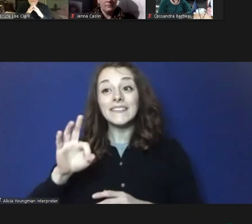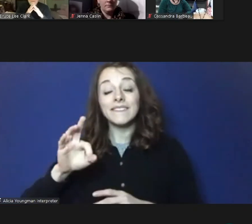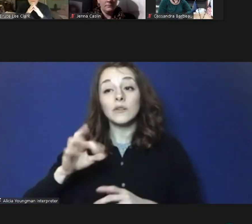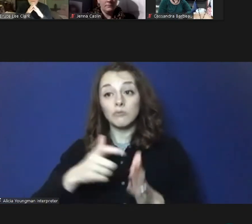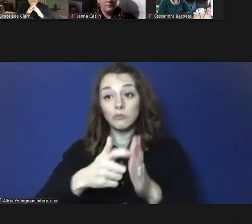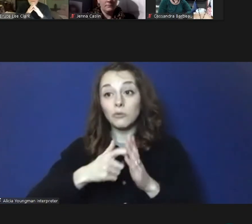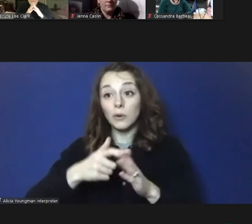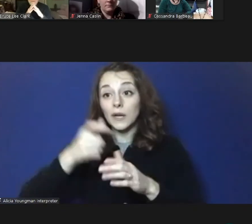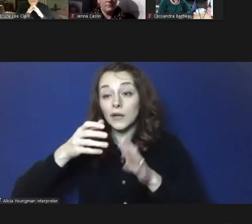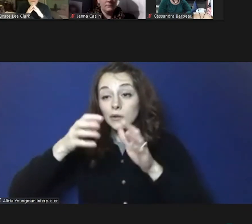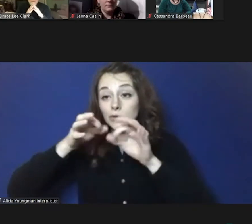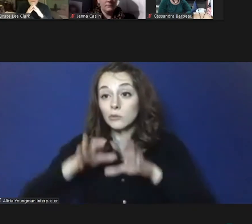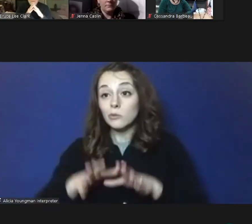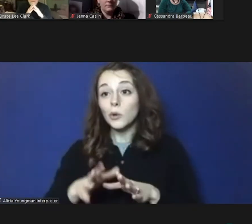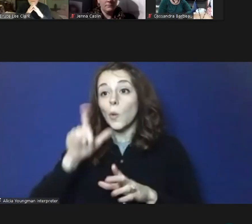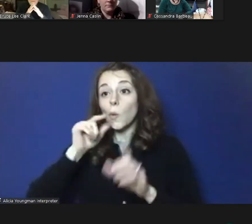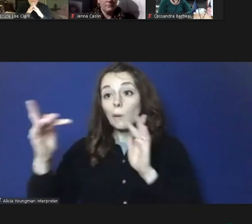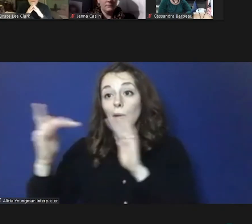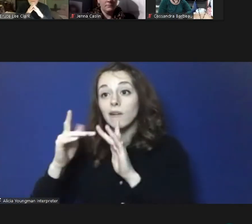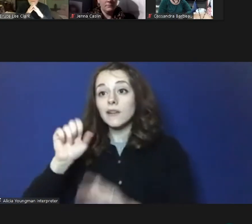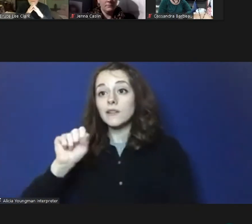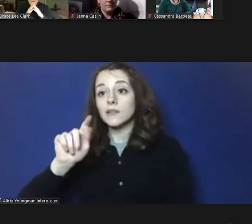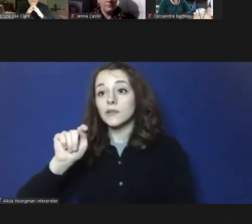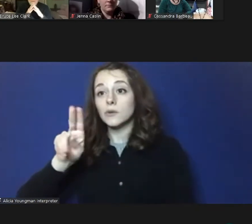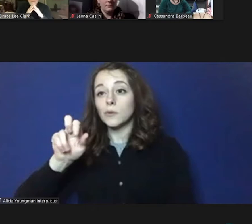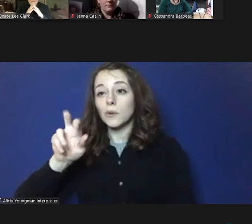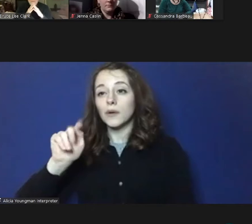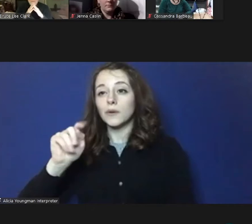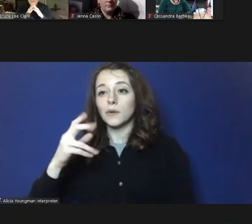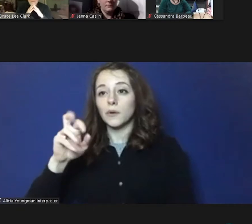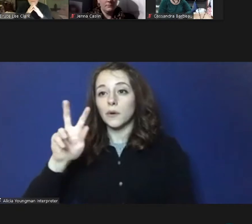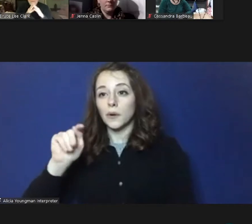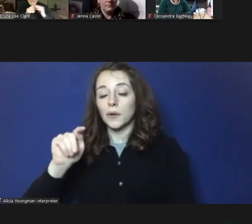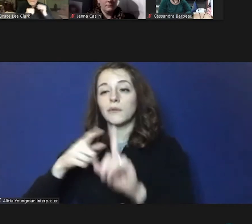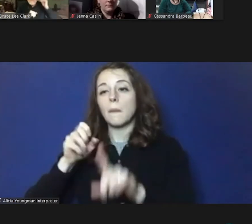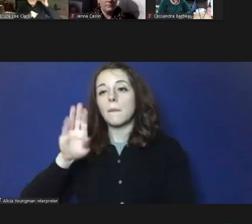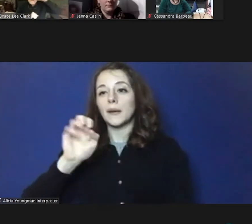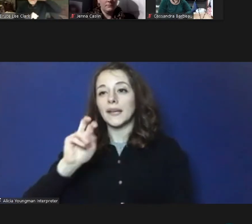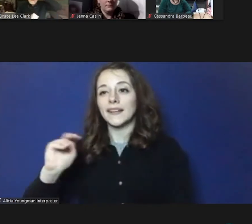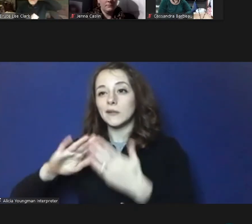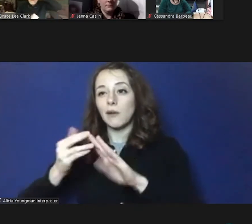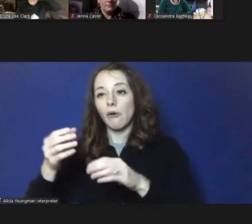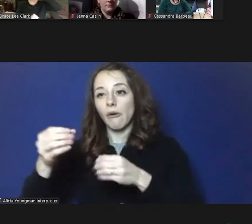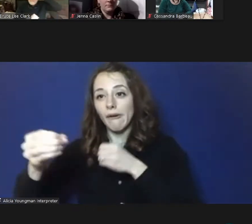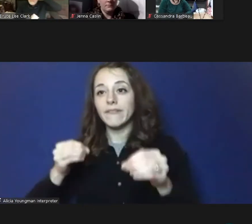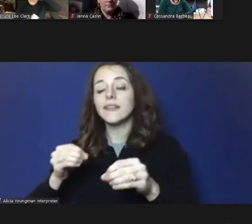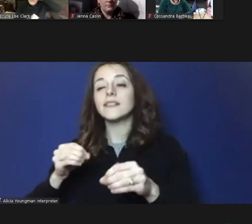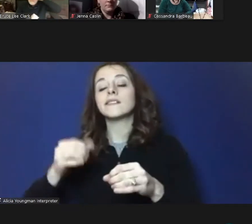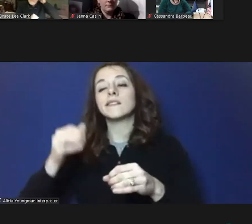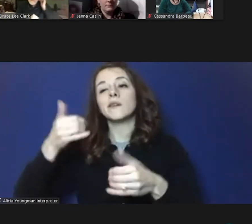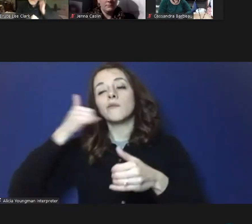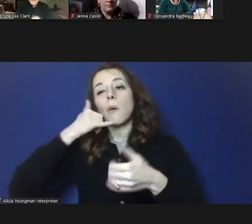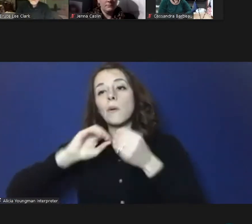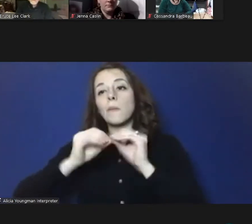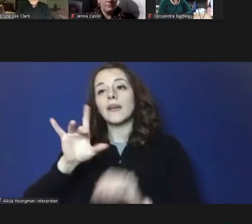contact Stuart Hurd, Town Manager at the Bennington Town Offices, 205 South Street, or at